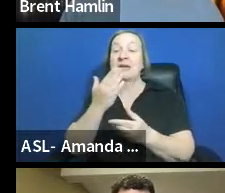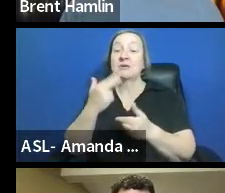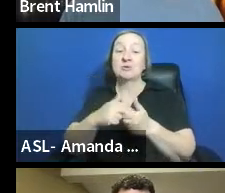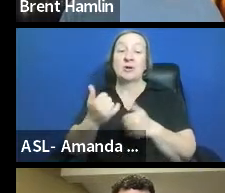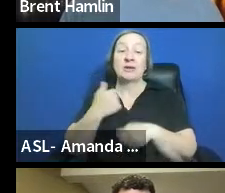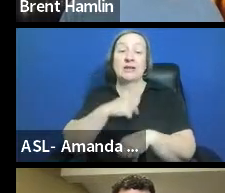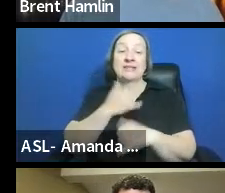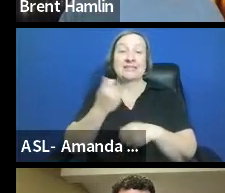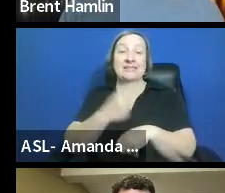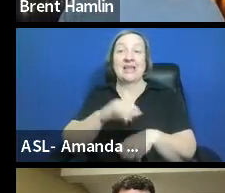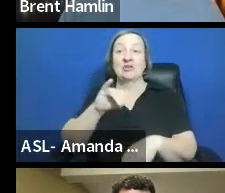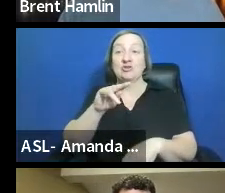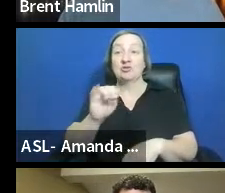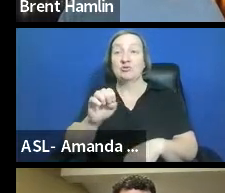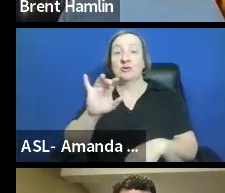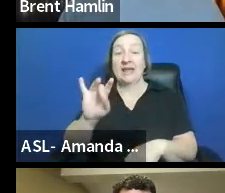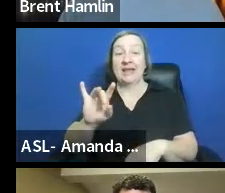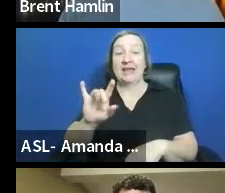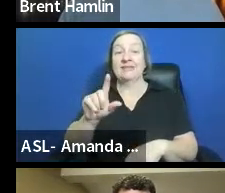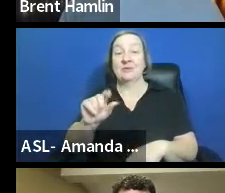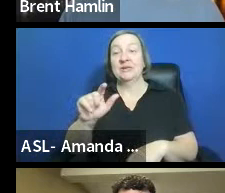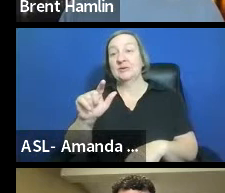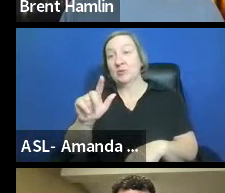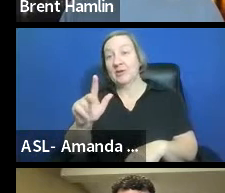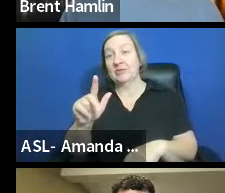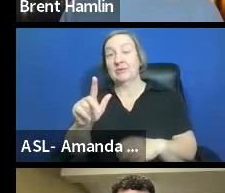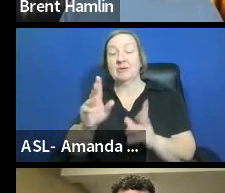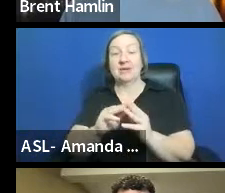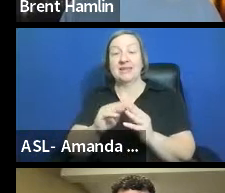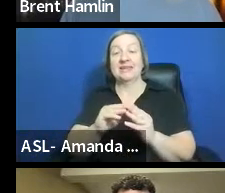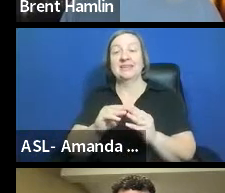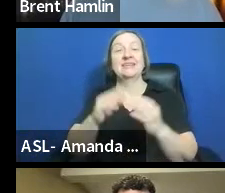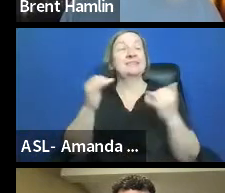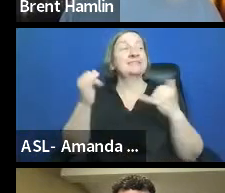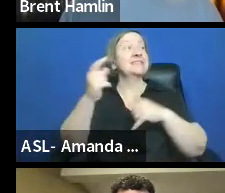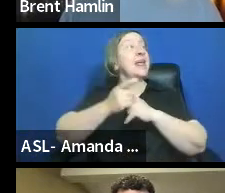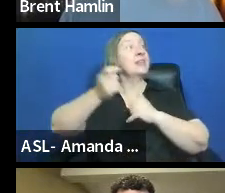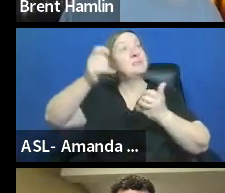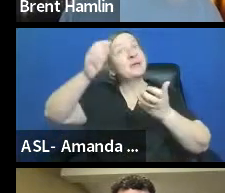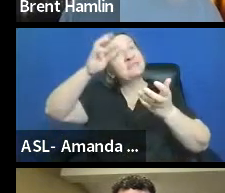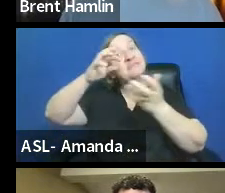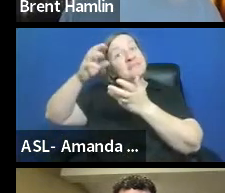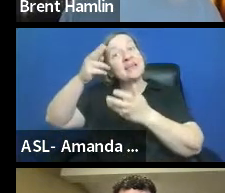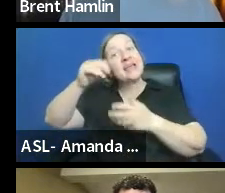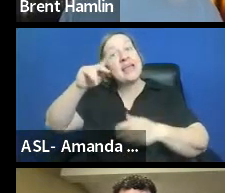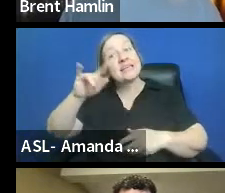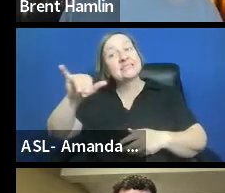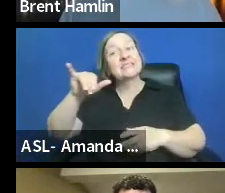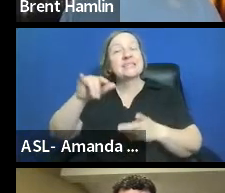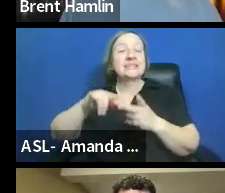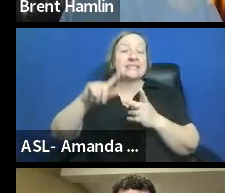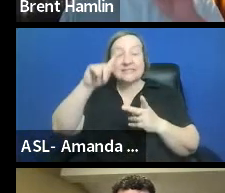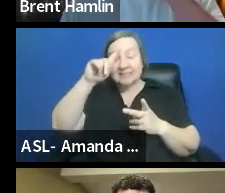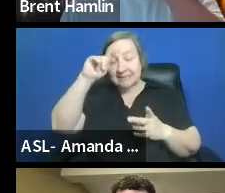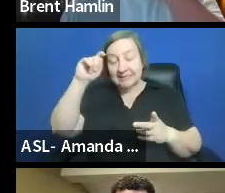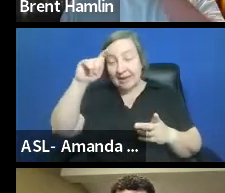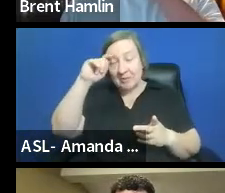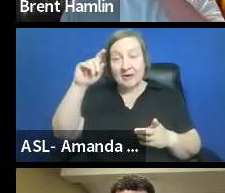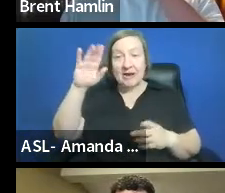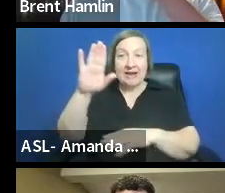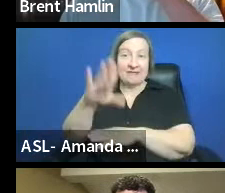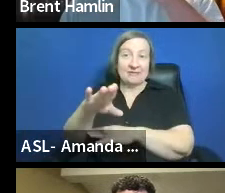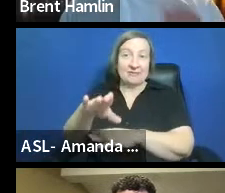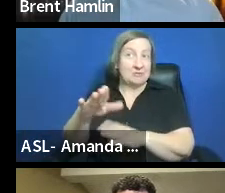8th, 2023 meeting on a hazy, almost summer afternoon. Would love